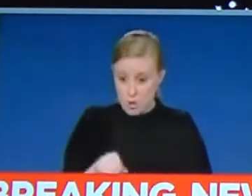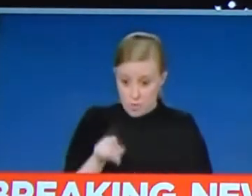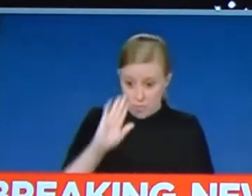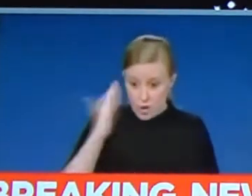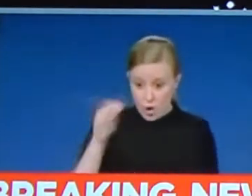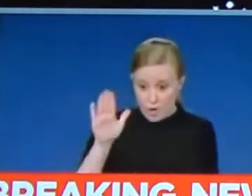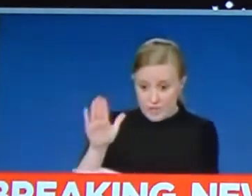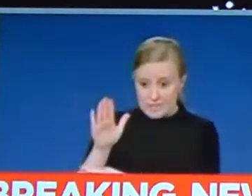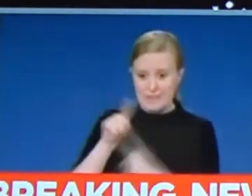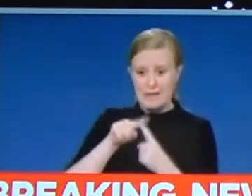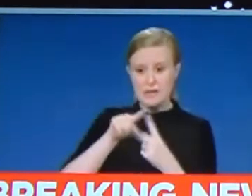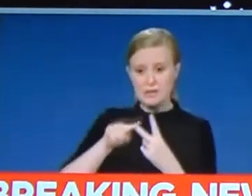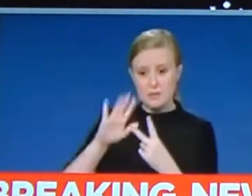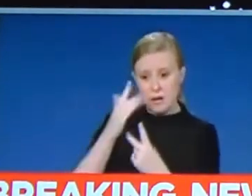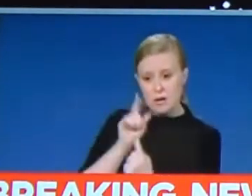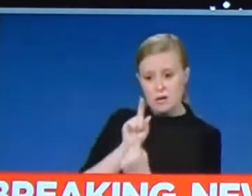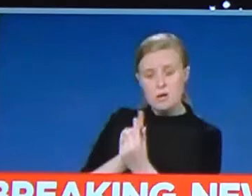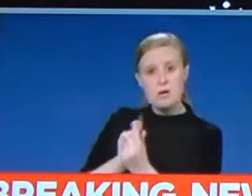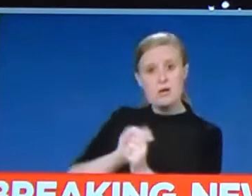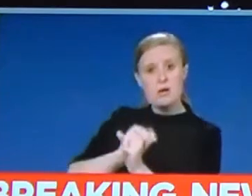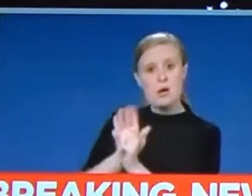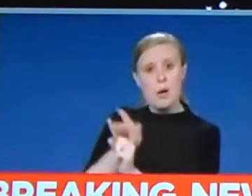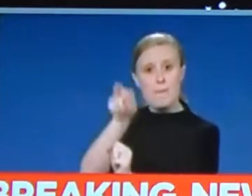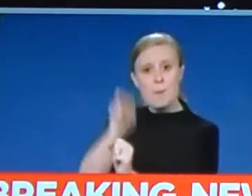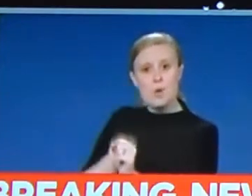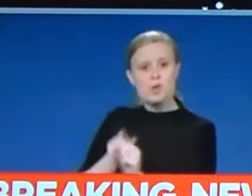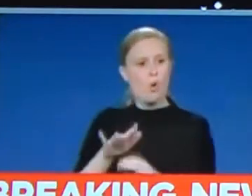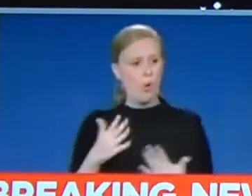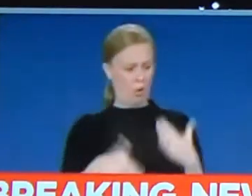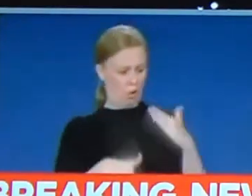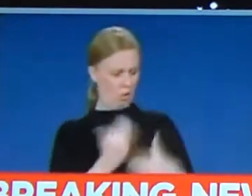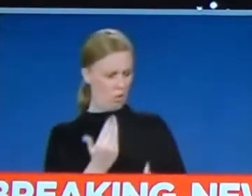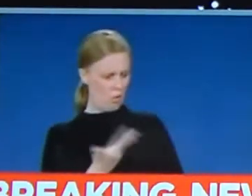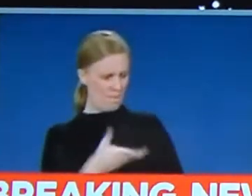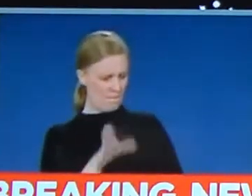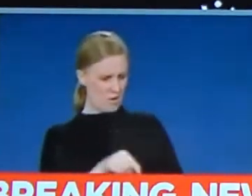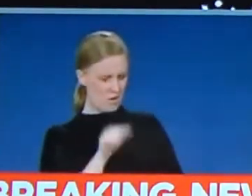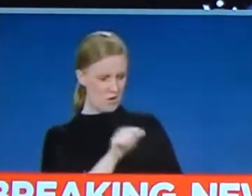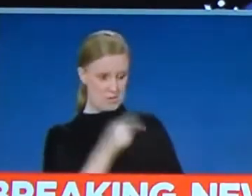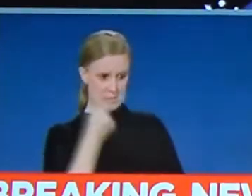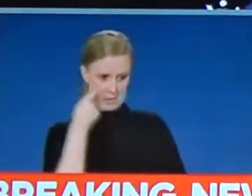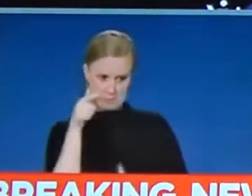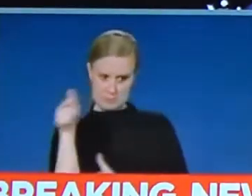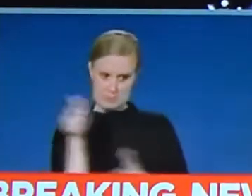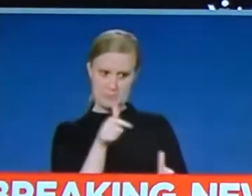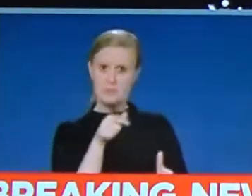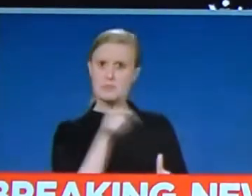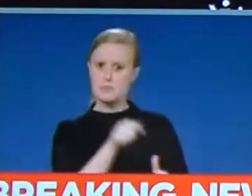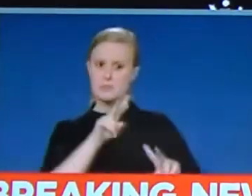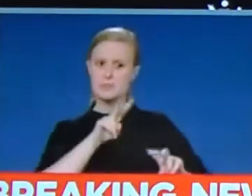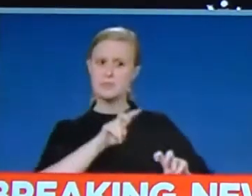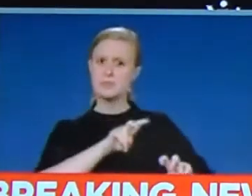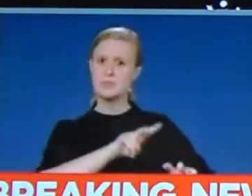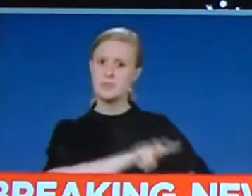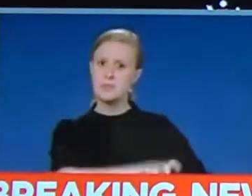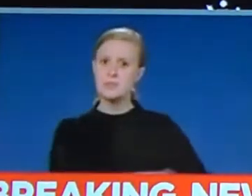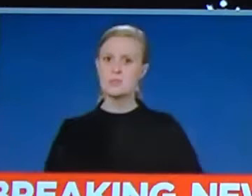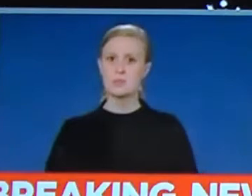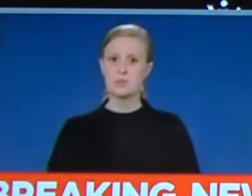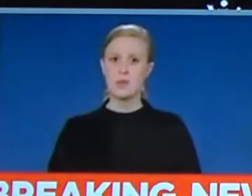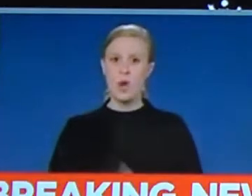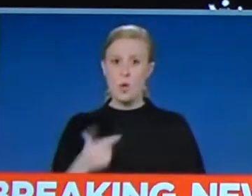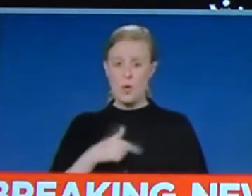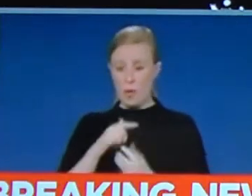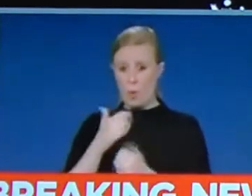Over these many weeks, there have been announcements on aged care, health systems, domestic violence support, emergency relief, private